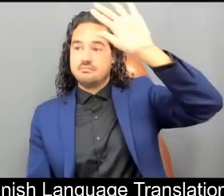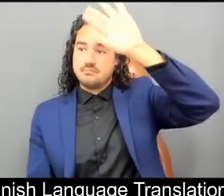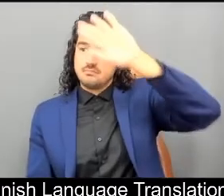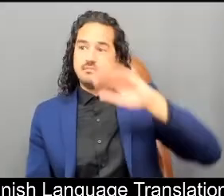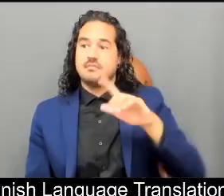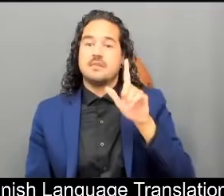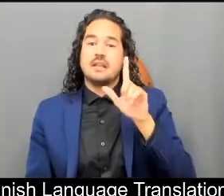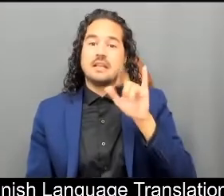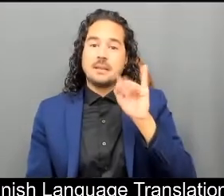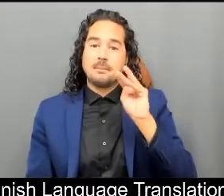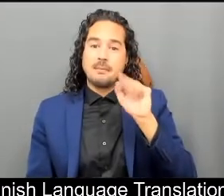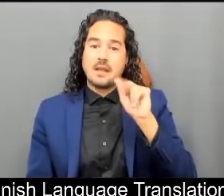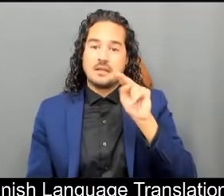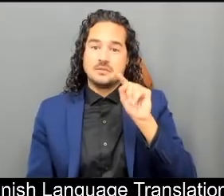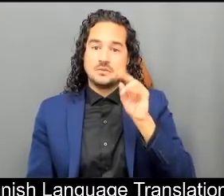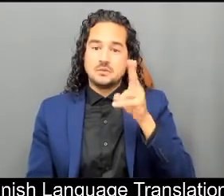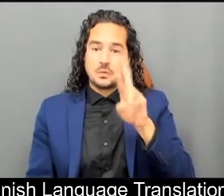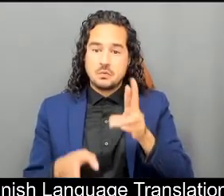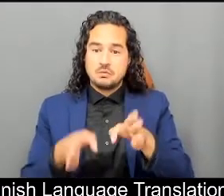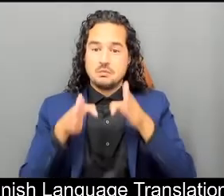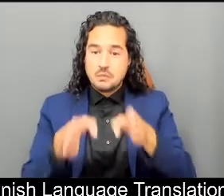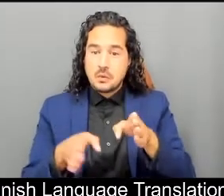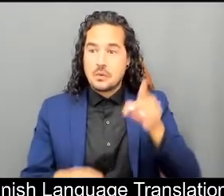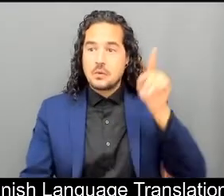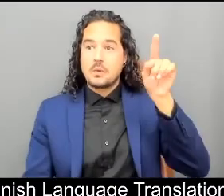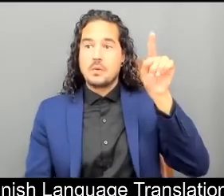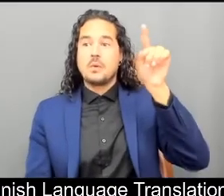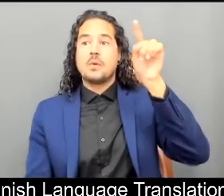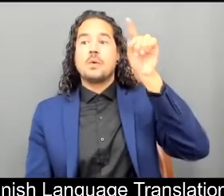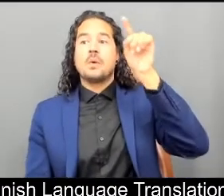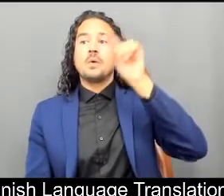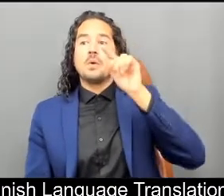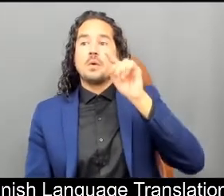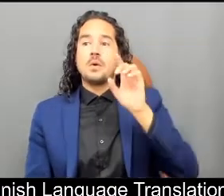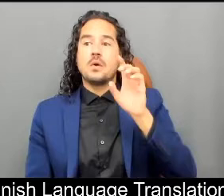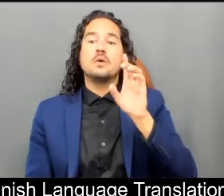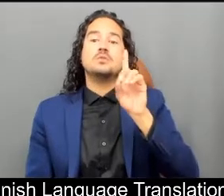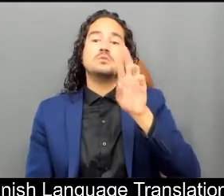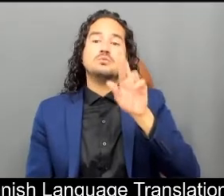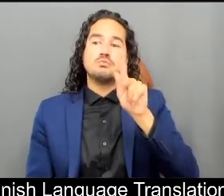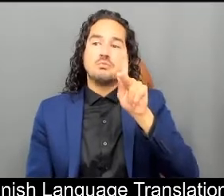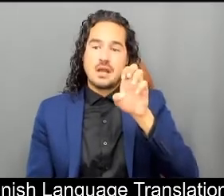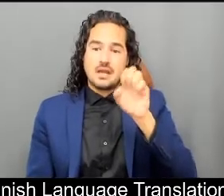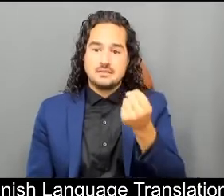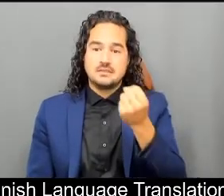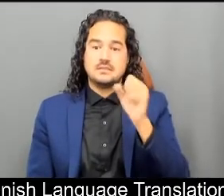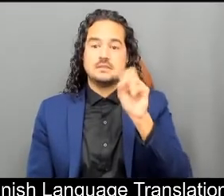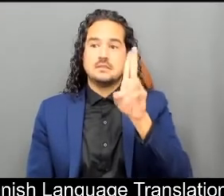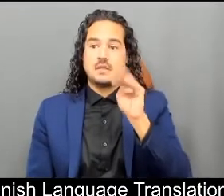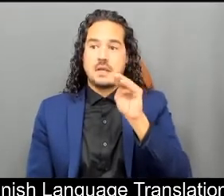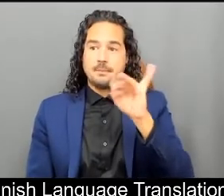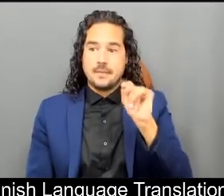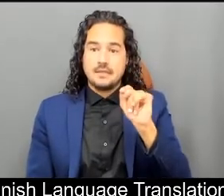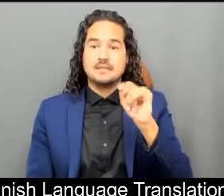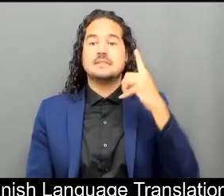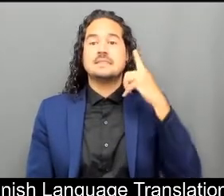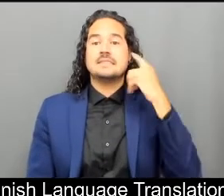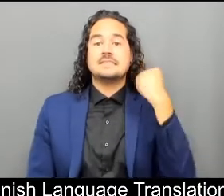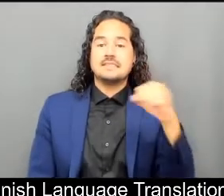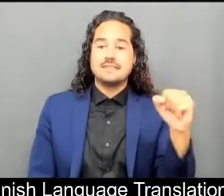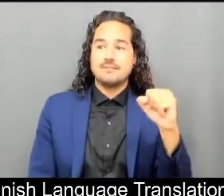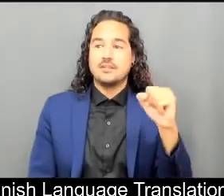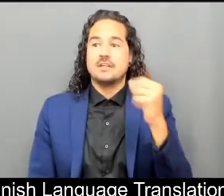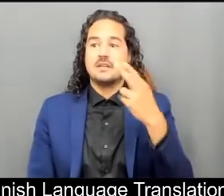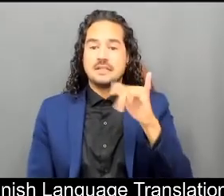the areas of Drake Summit, Silverton, and Fox Drive, continuing